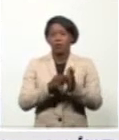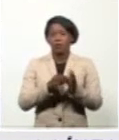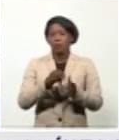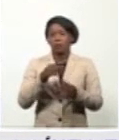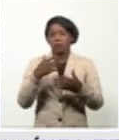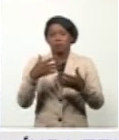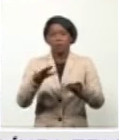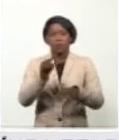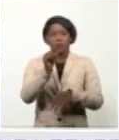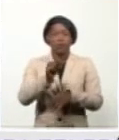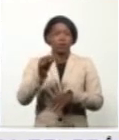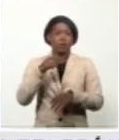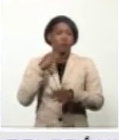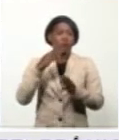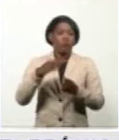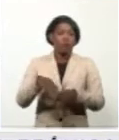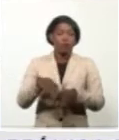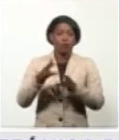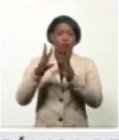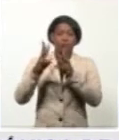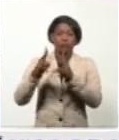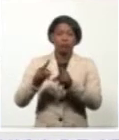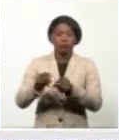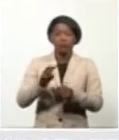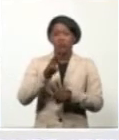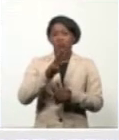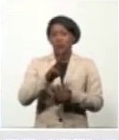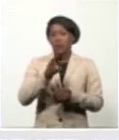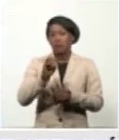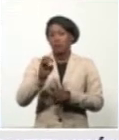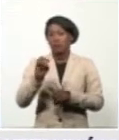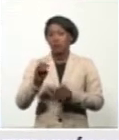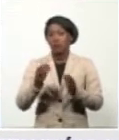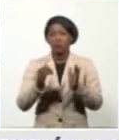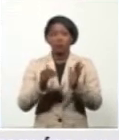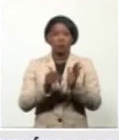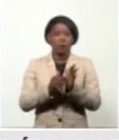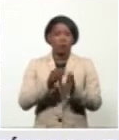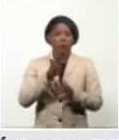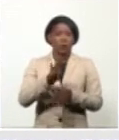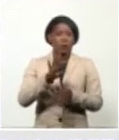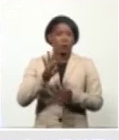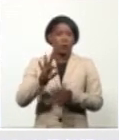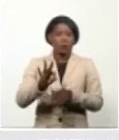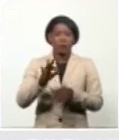3,092 people died, for a total of